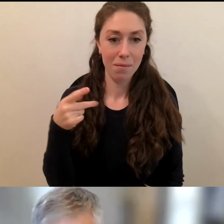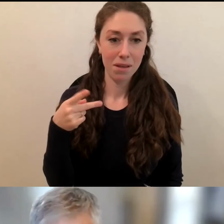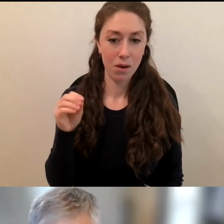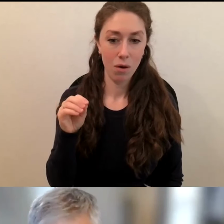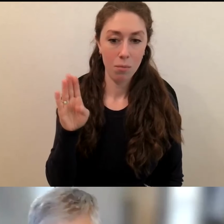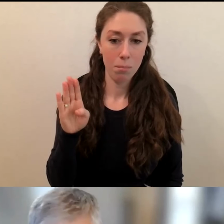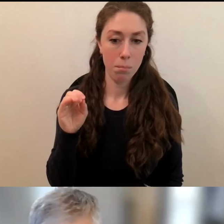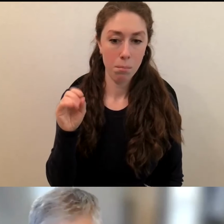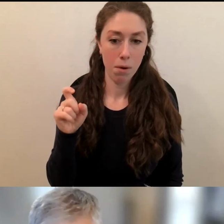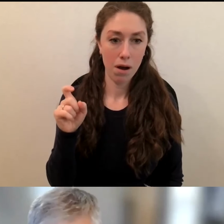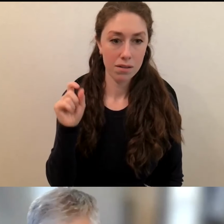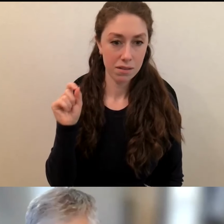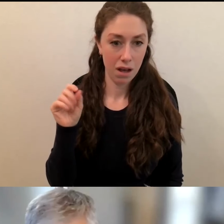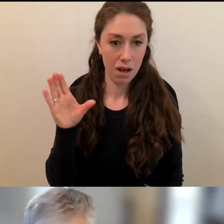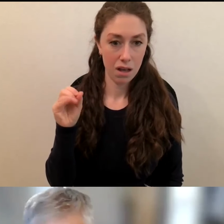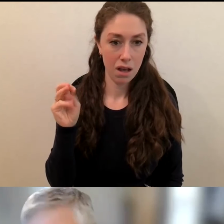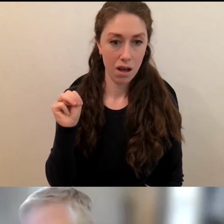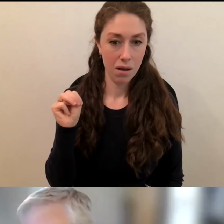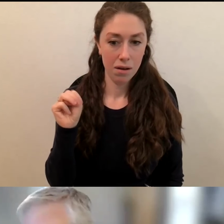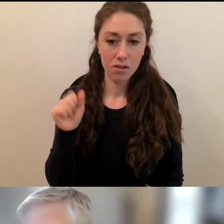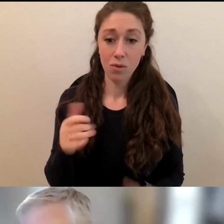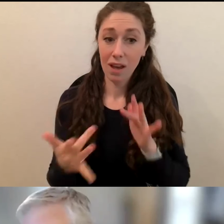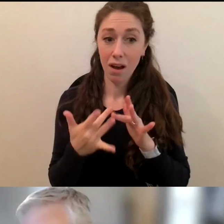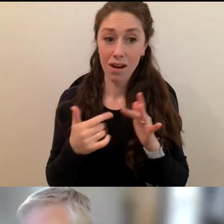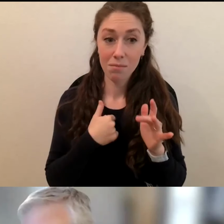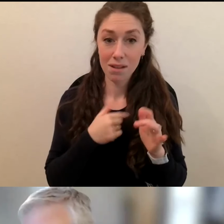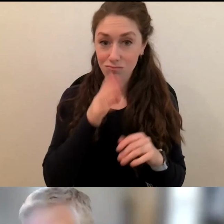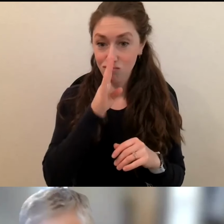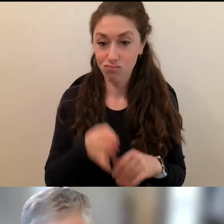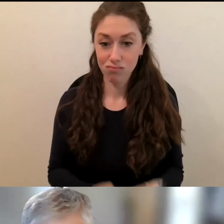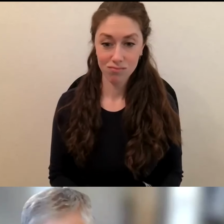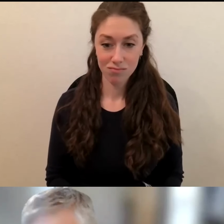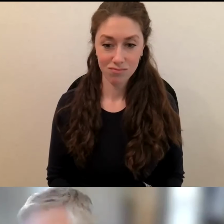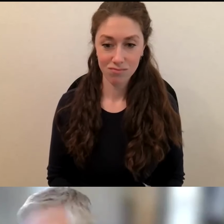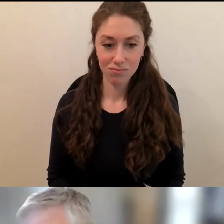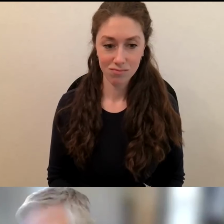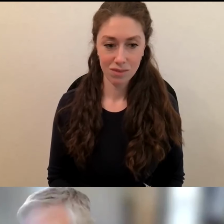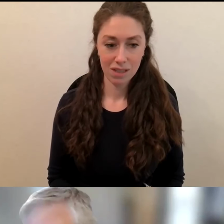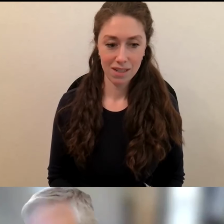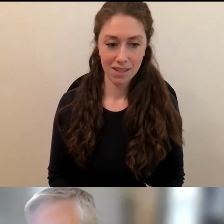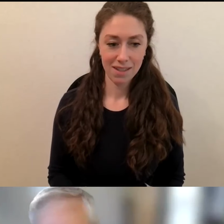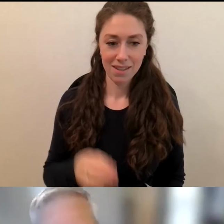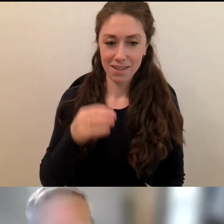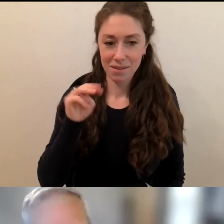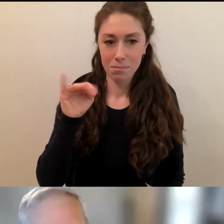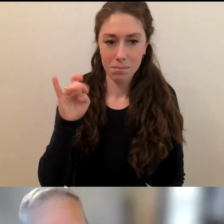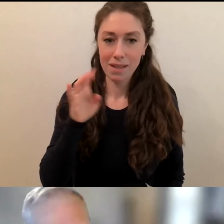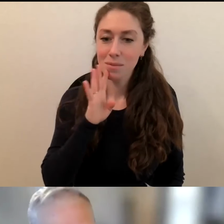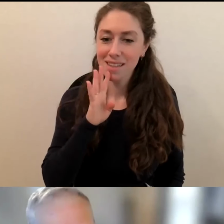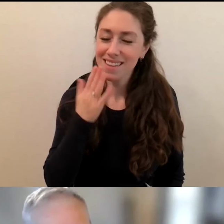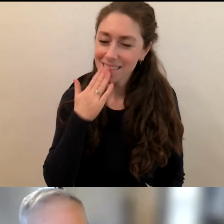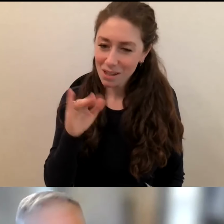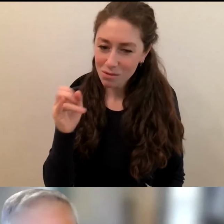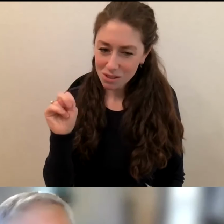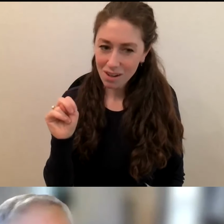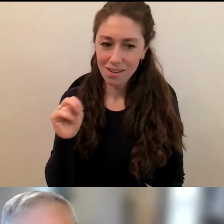jhauser@pobox.com, and folks can contact me directly. Well, John, I appreciate you joining us, and I appreciate that